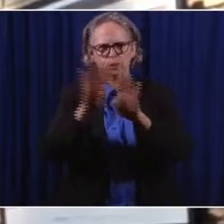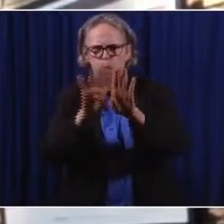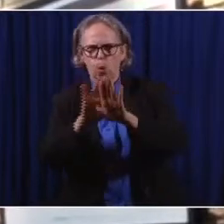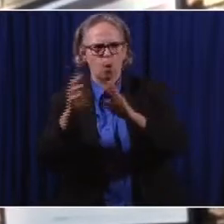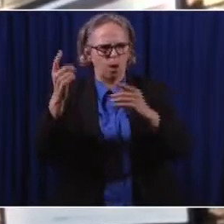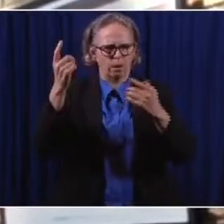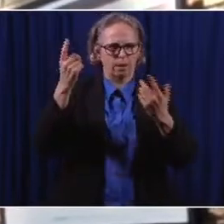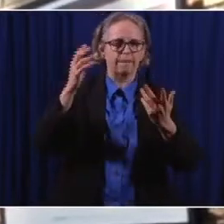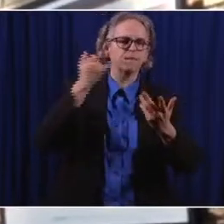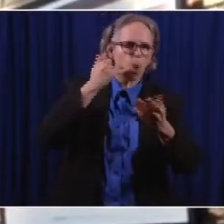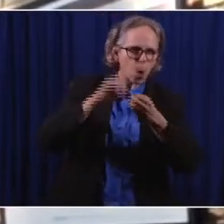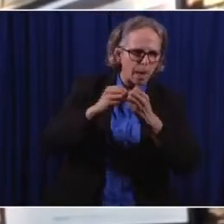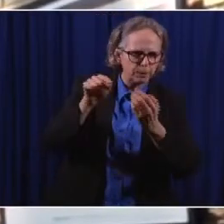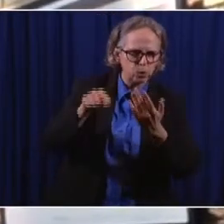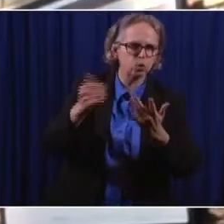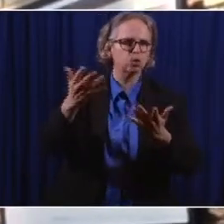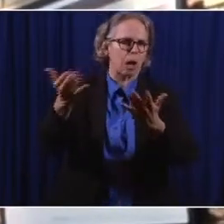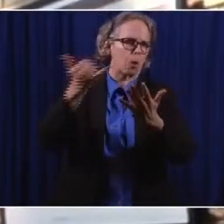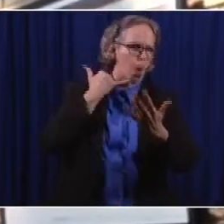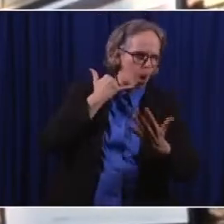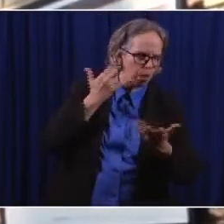to respond to the census.